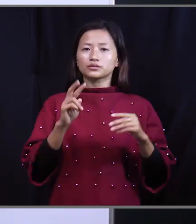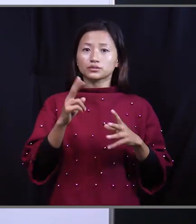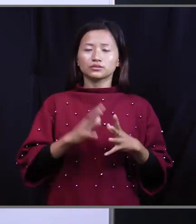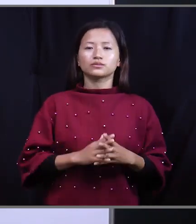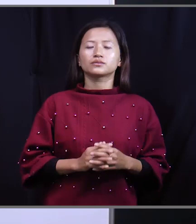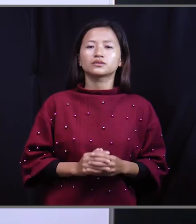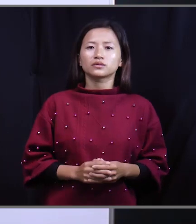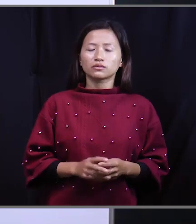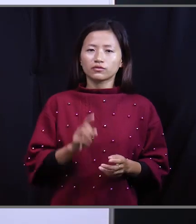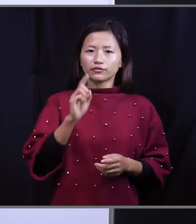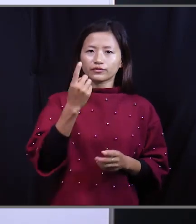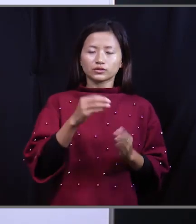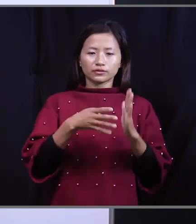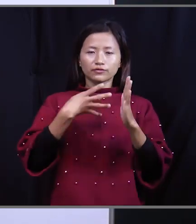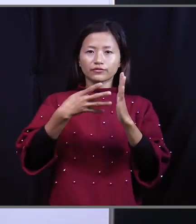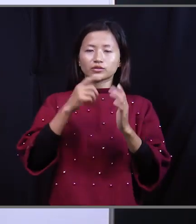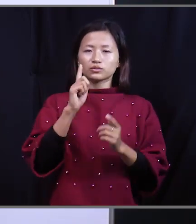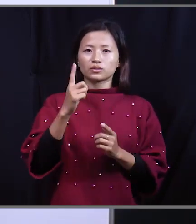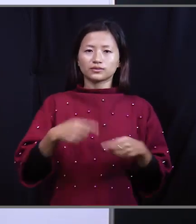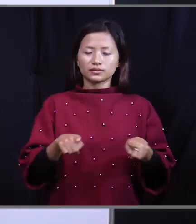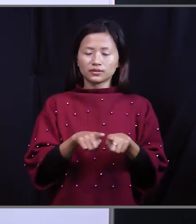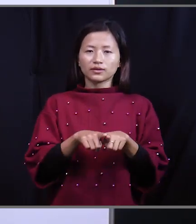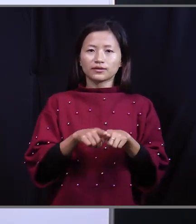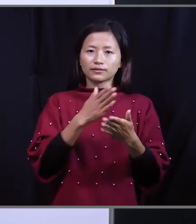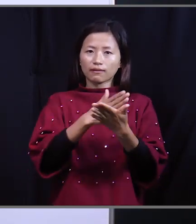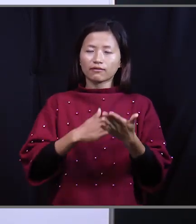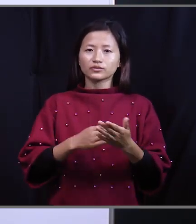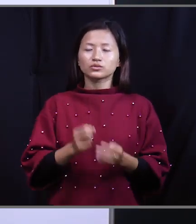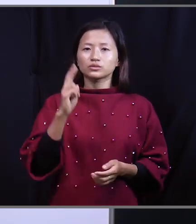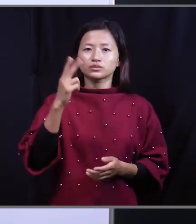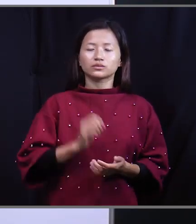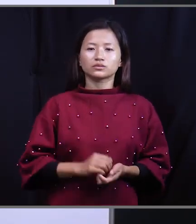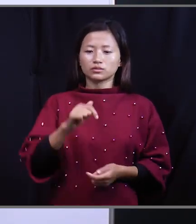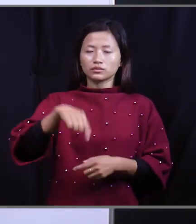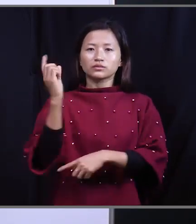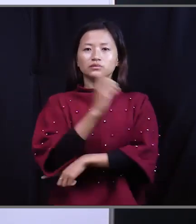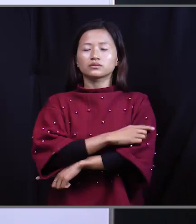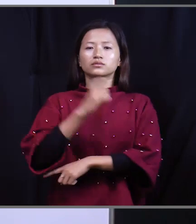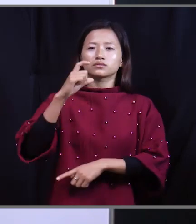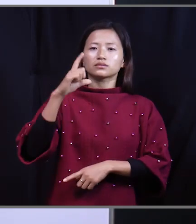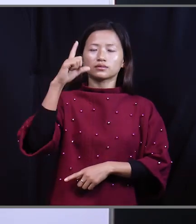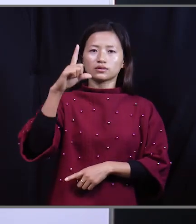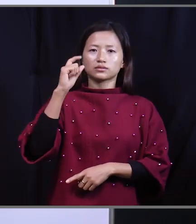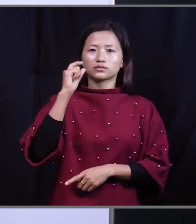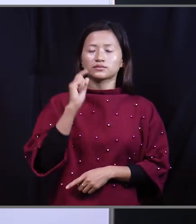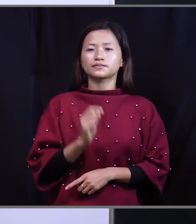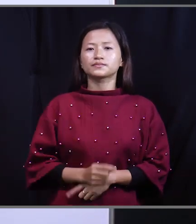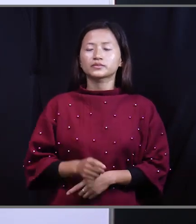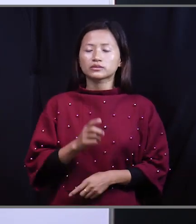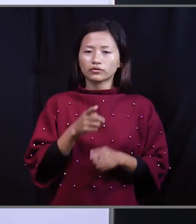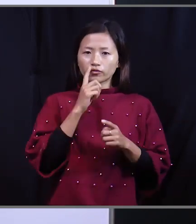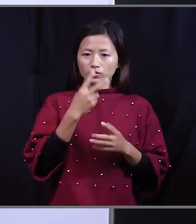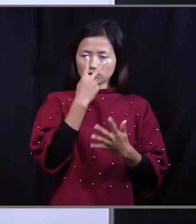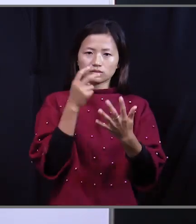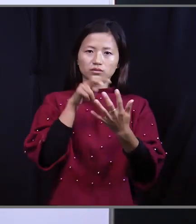into phase one and phase two. So today, in today's class, we're going to focus on meiosis